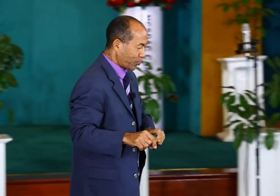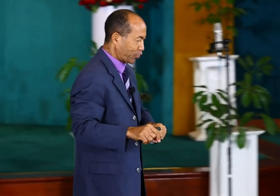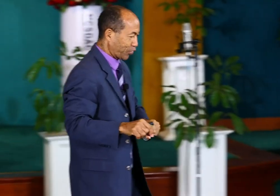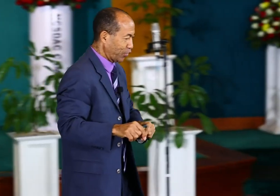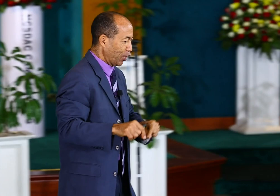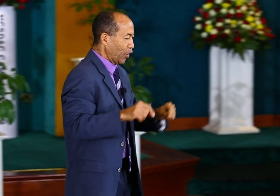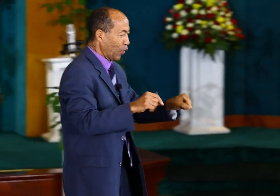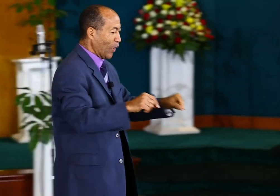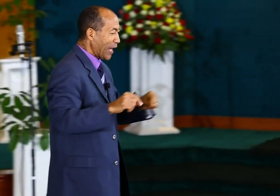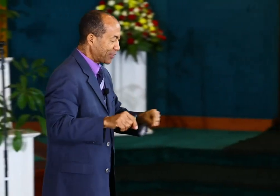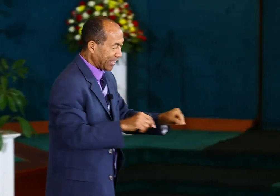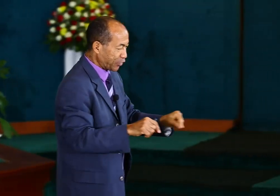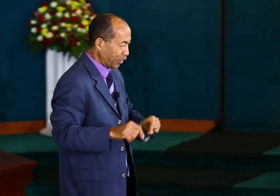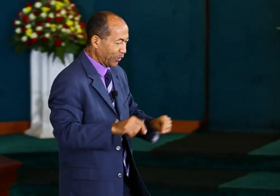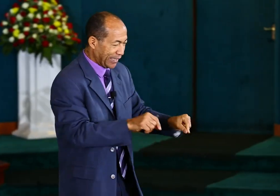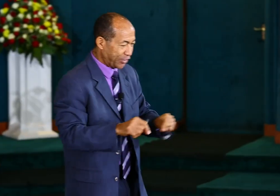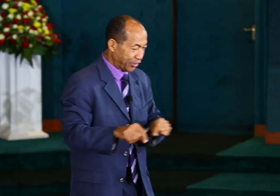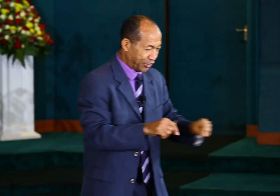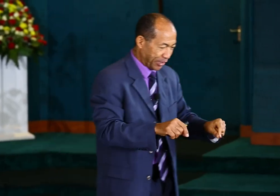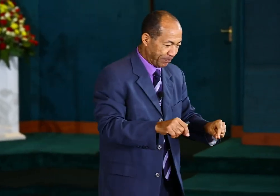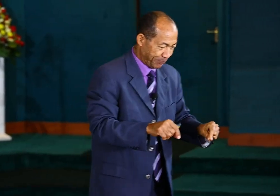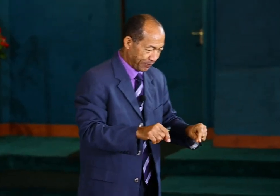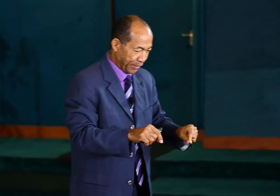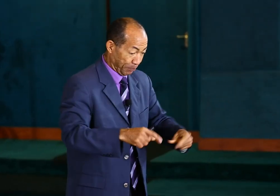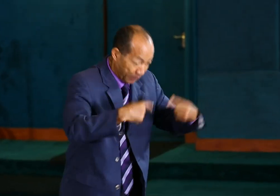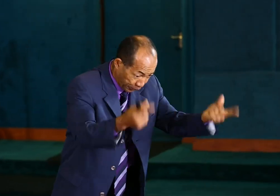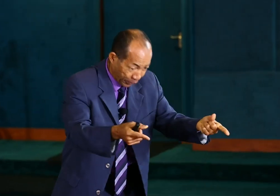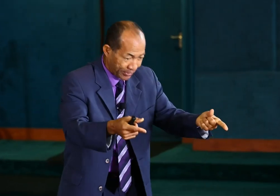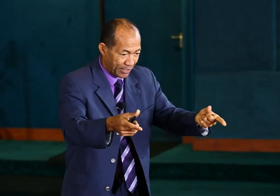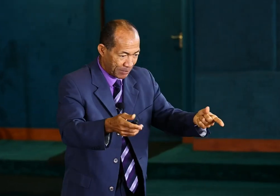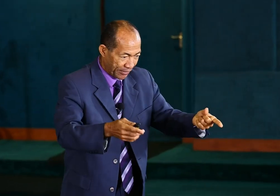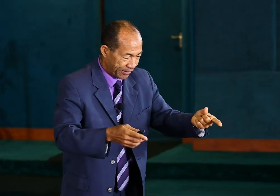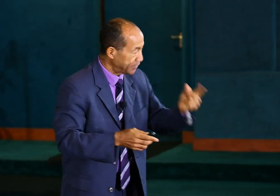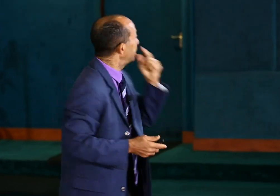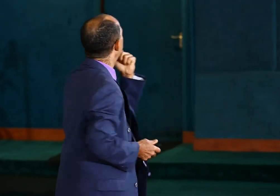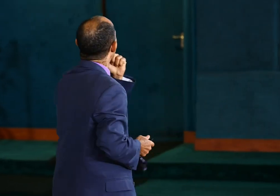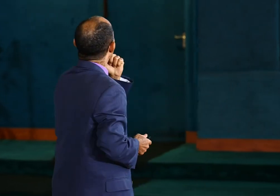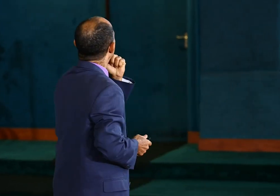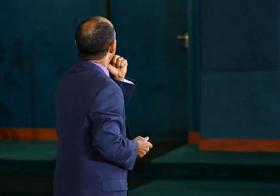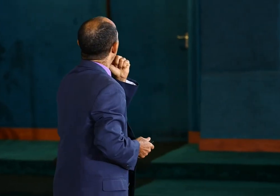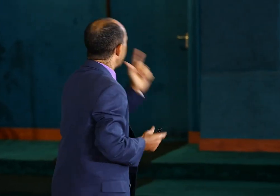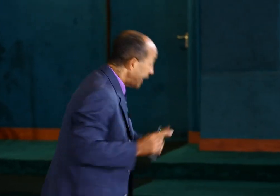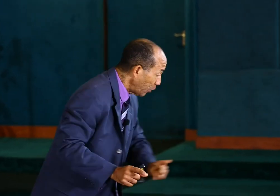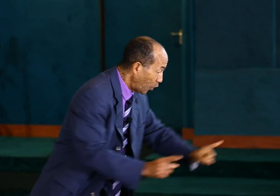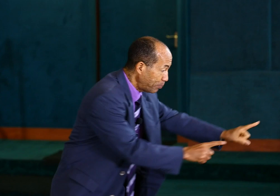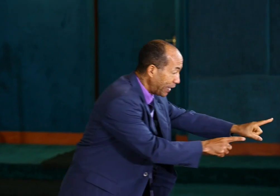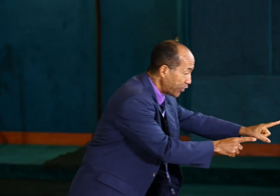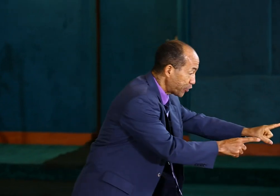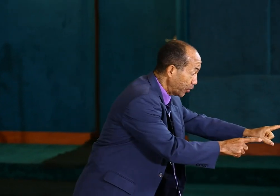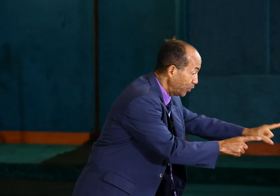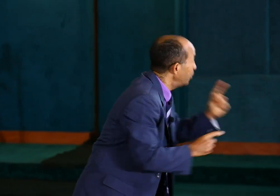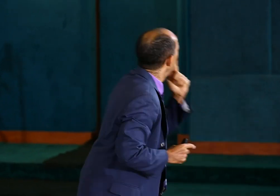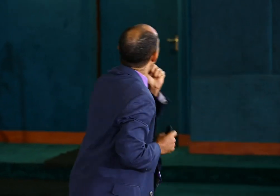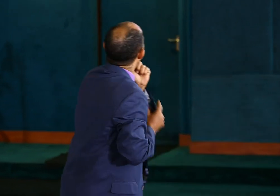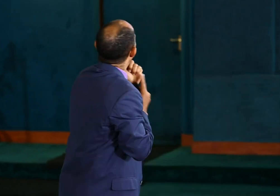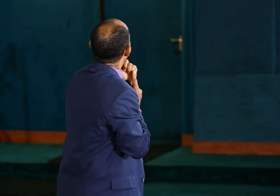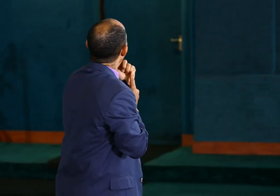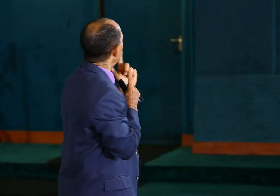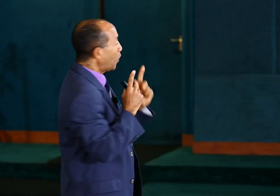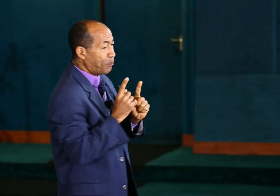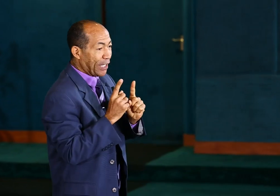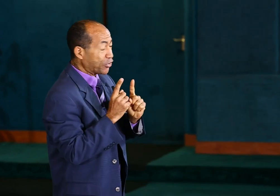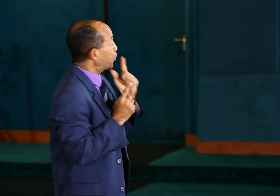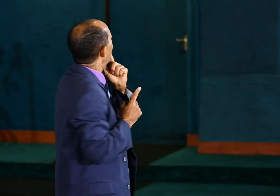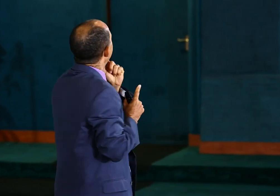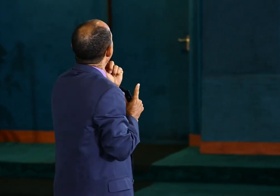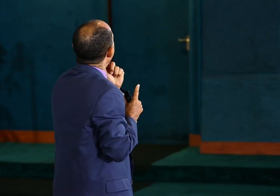These are folks who have sexual relationship before they are married. They won't pass through. Oh,